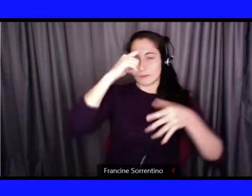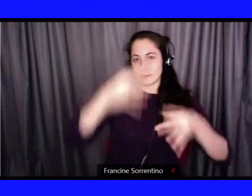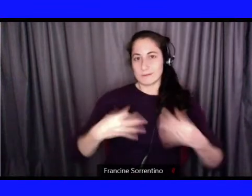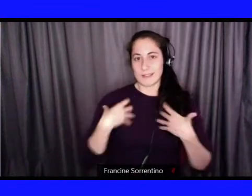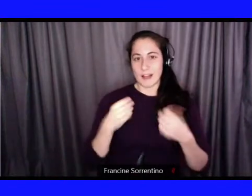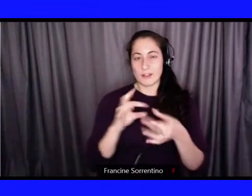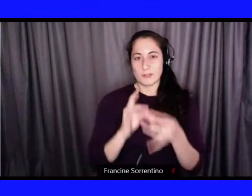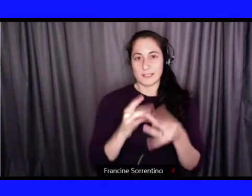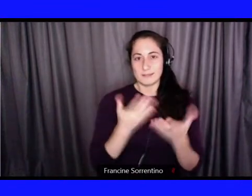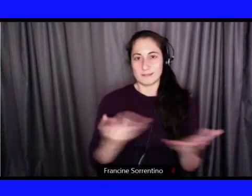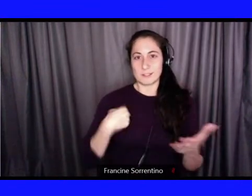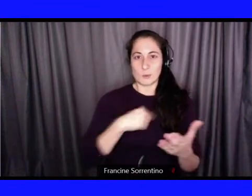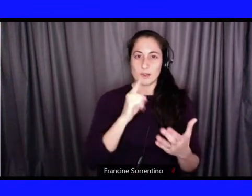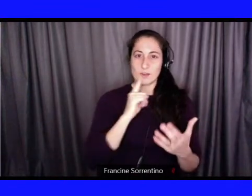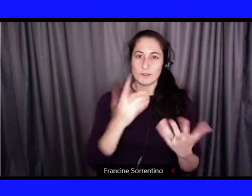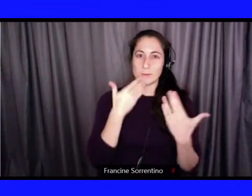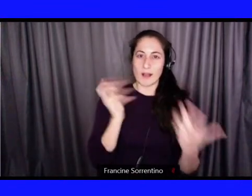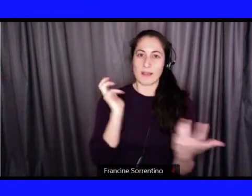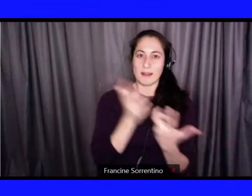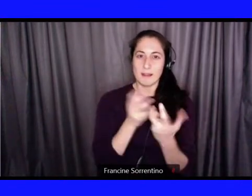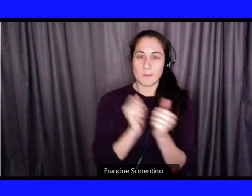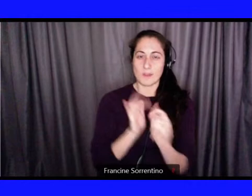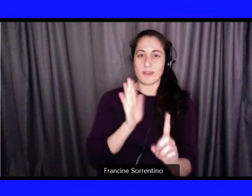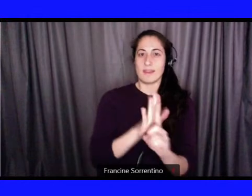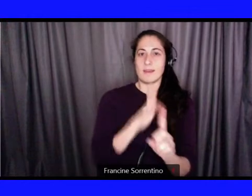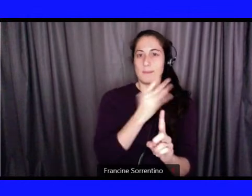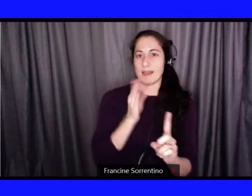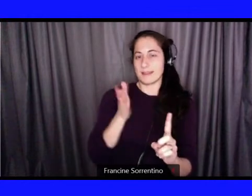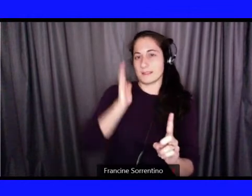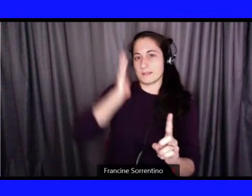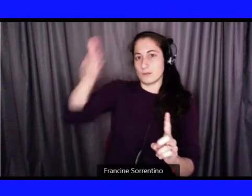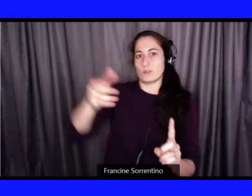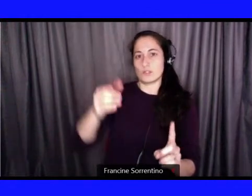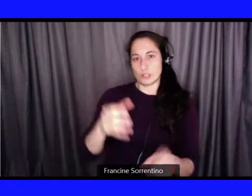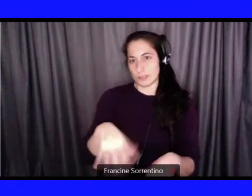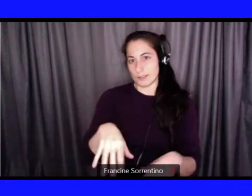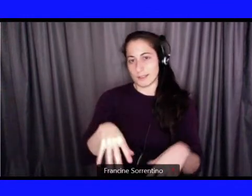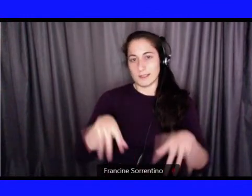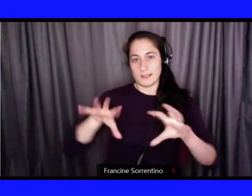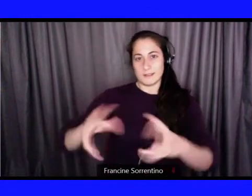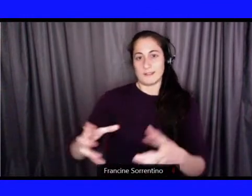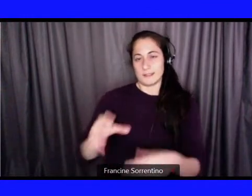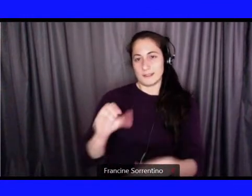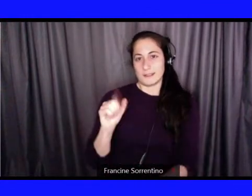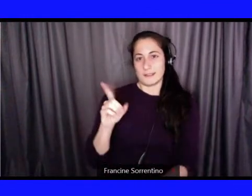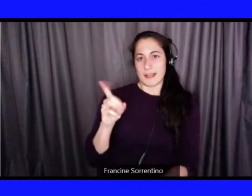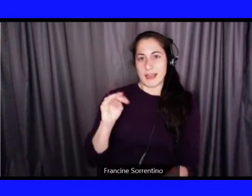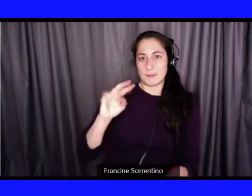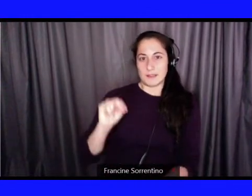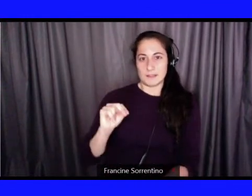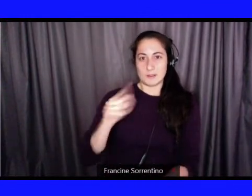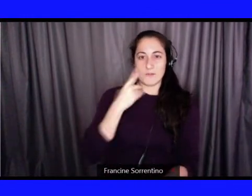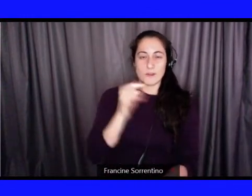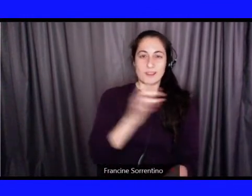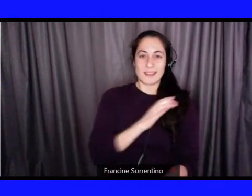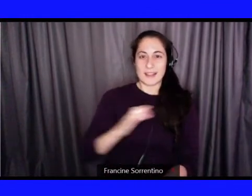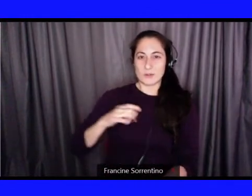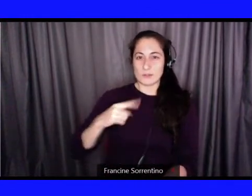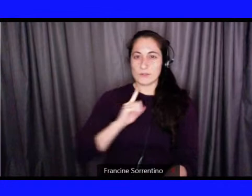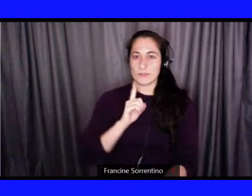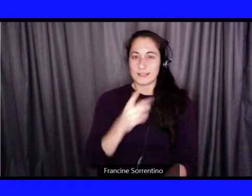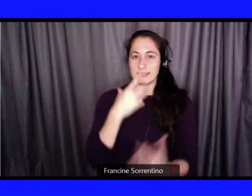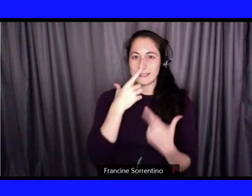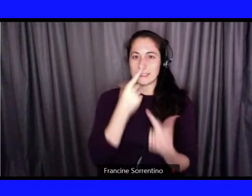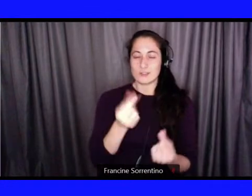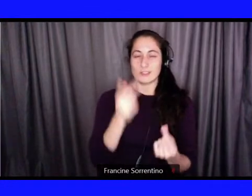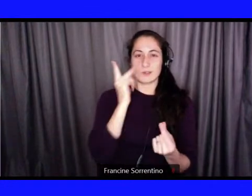And we are working through remaining budget issues with OMB and with our colleagues in finance. That is a quick